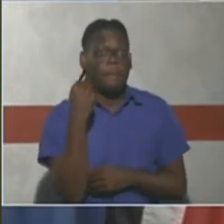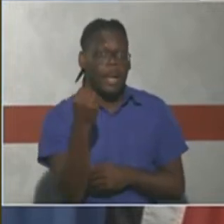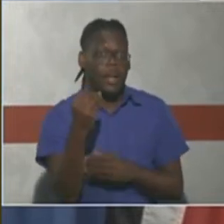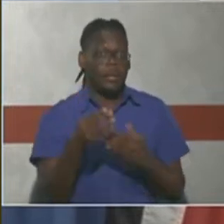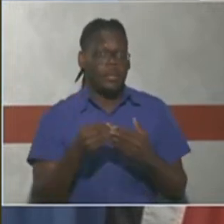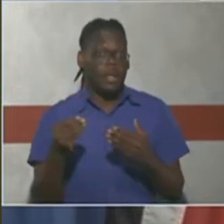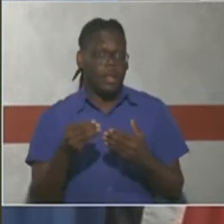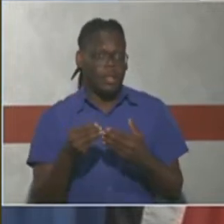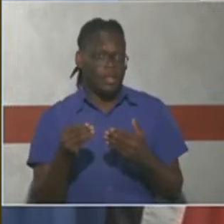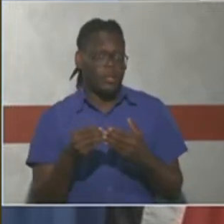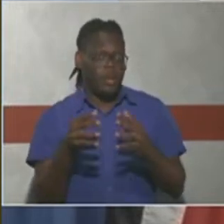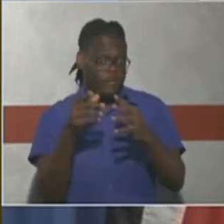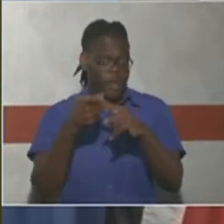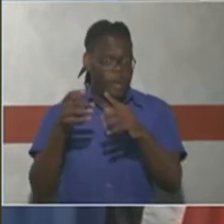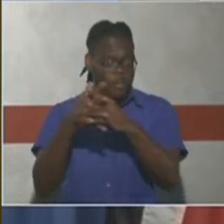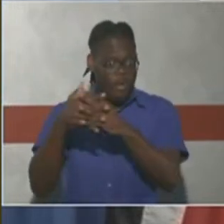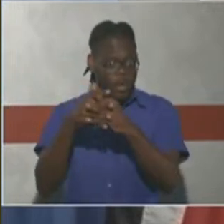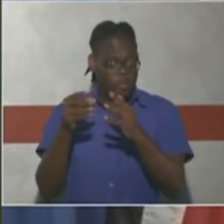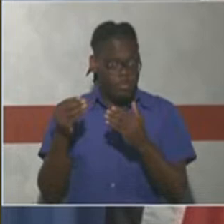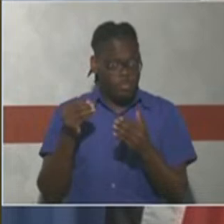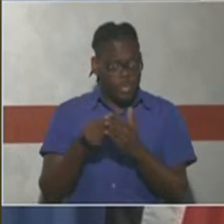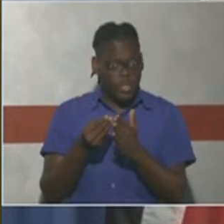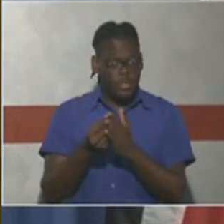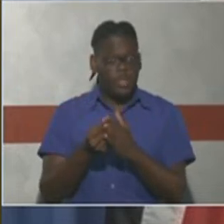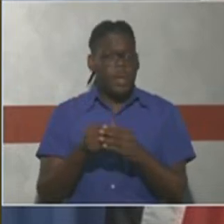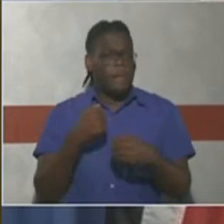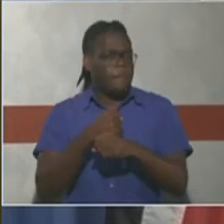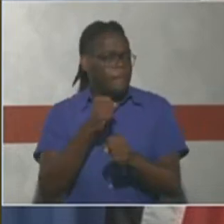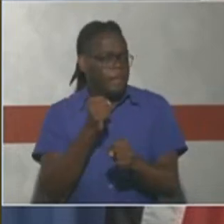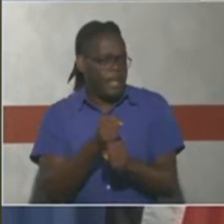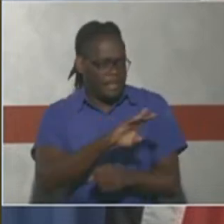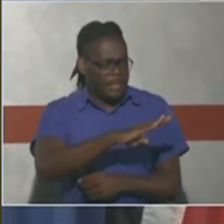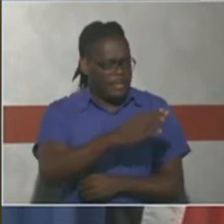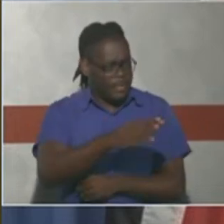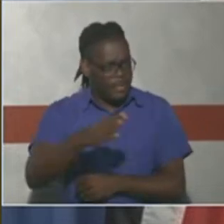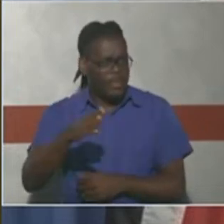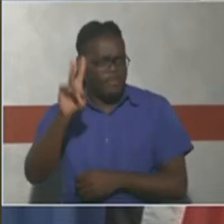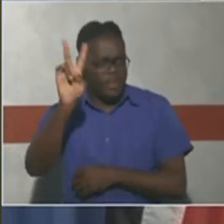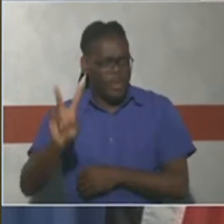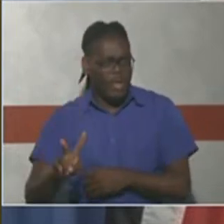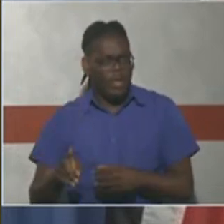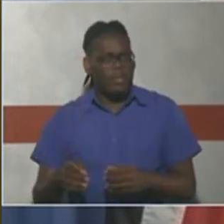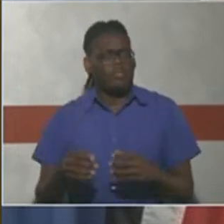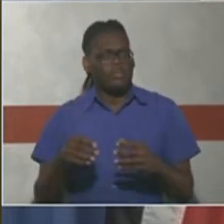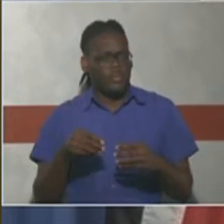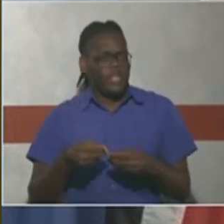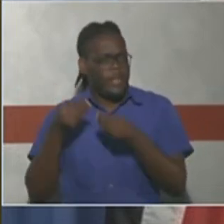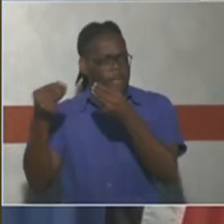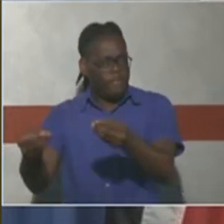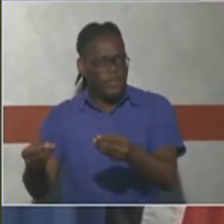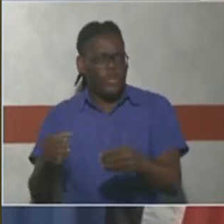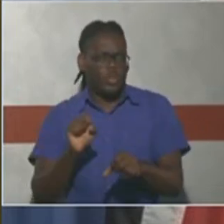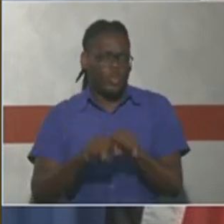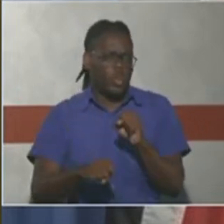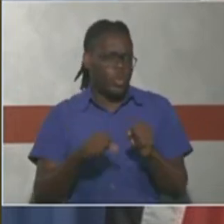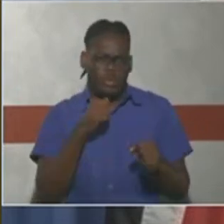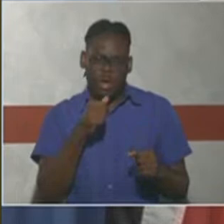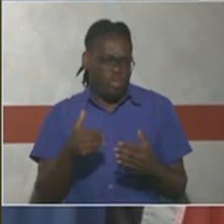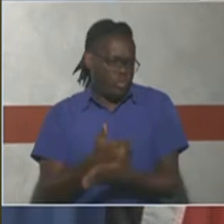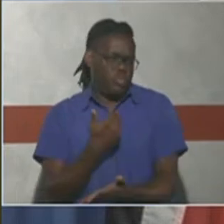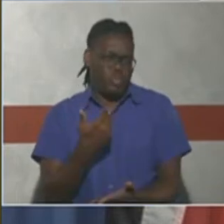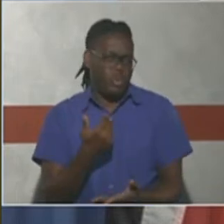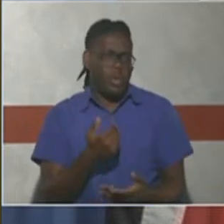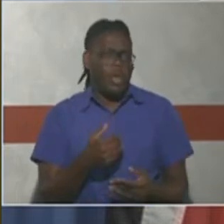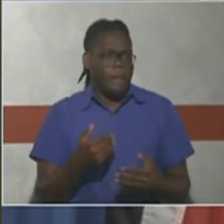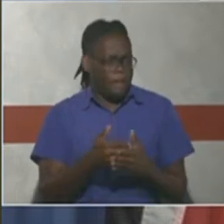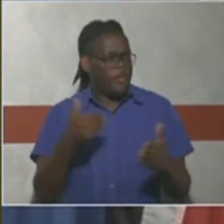Tobago for consumption by the Venezuelan population. So it's not new to us. We've done that before. So once